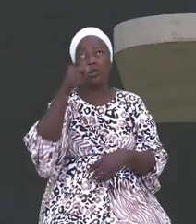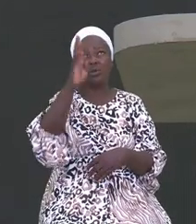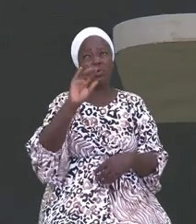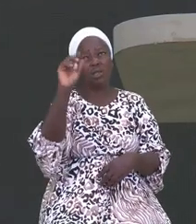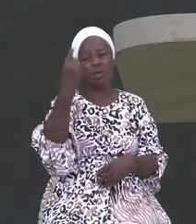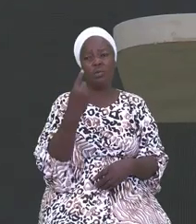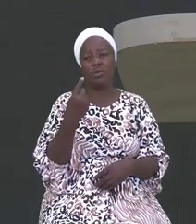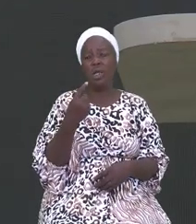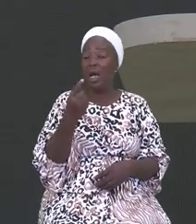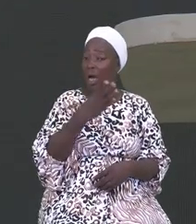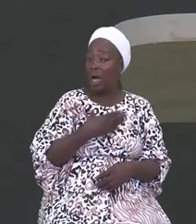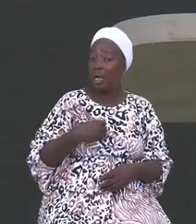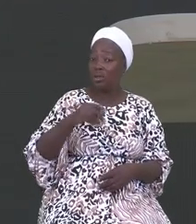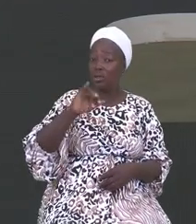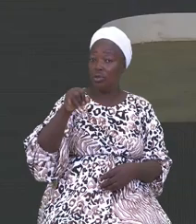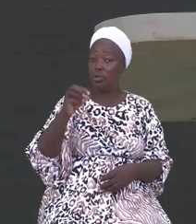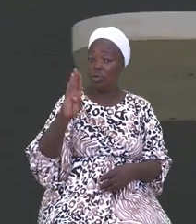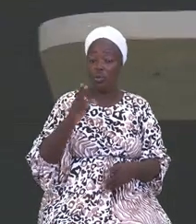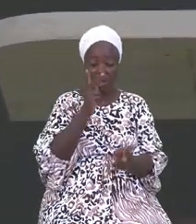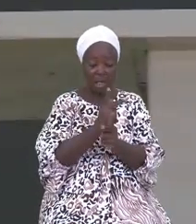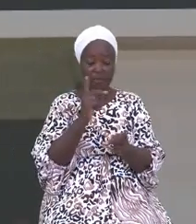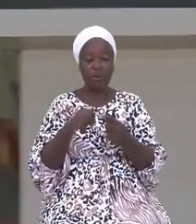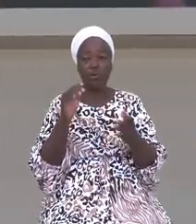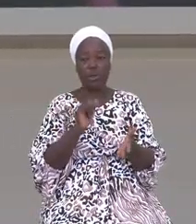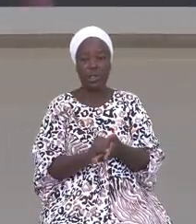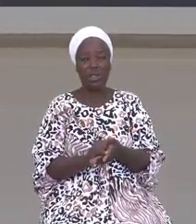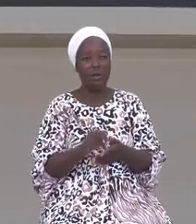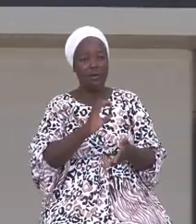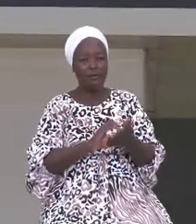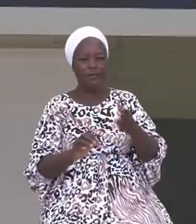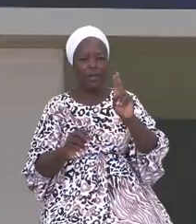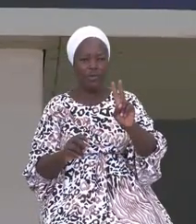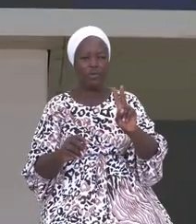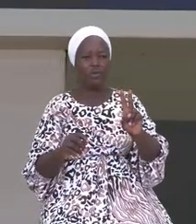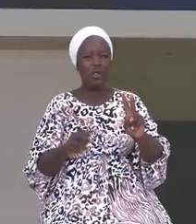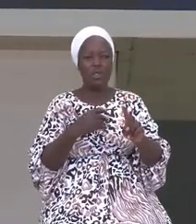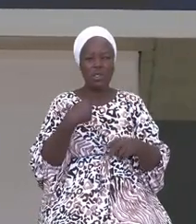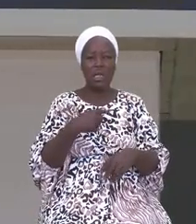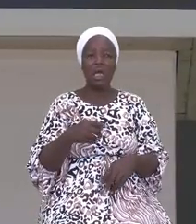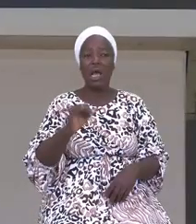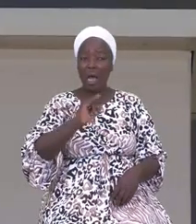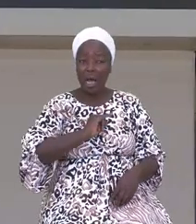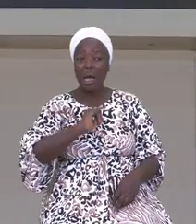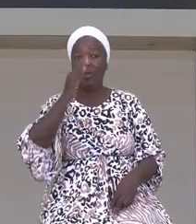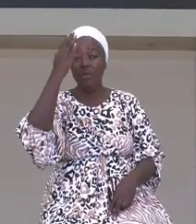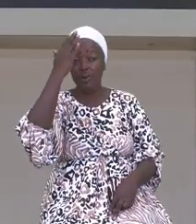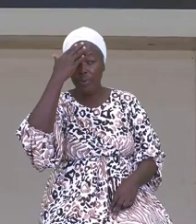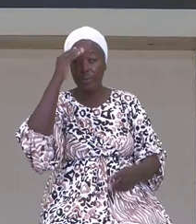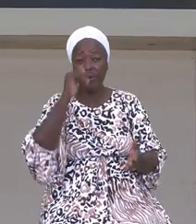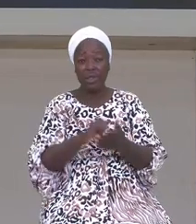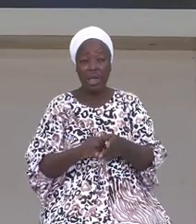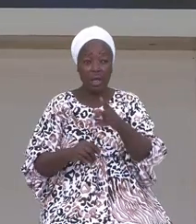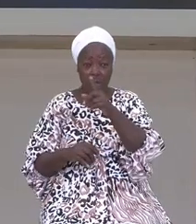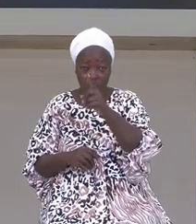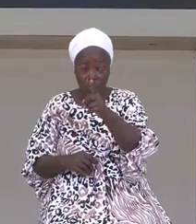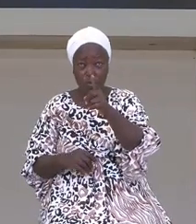alone. And Job came to that in verse 2. He says, I know that thou